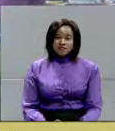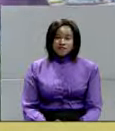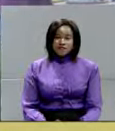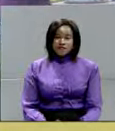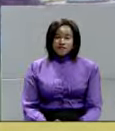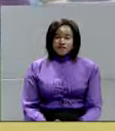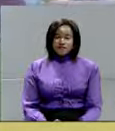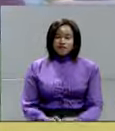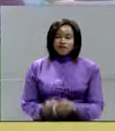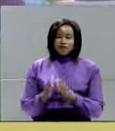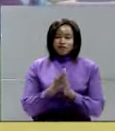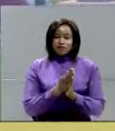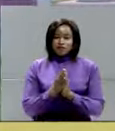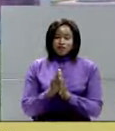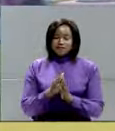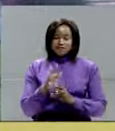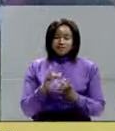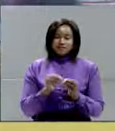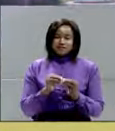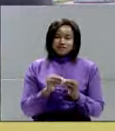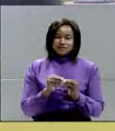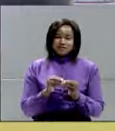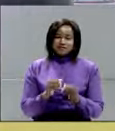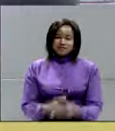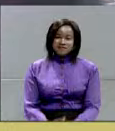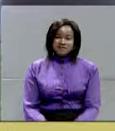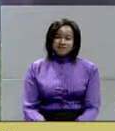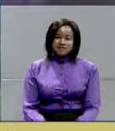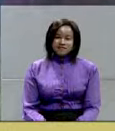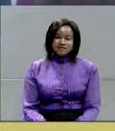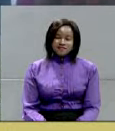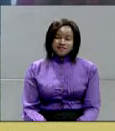So that Kyle reporting.